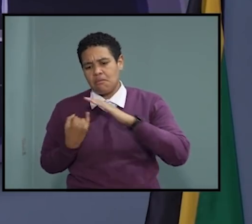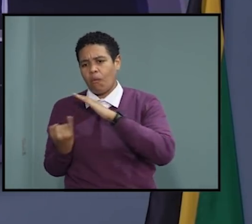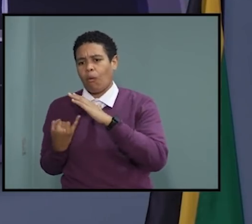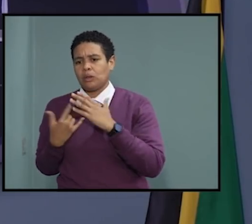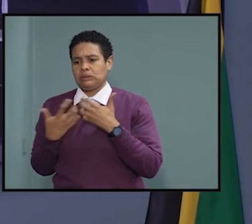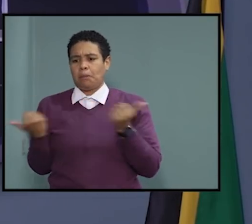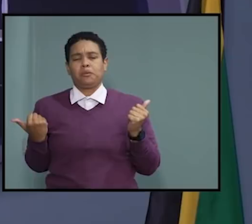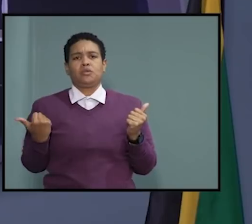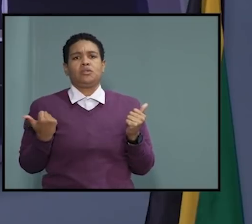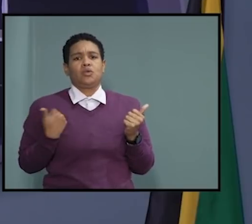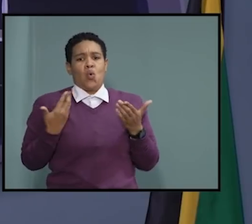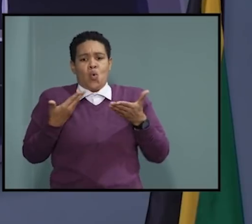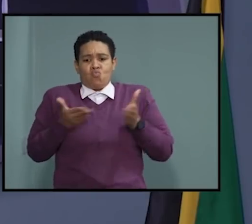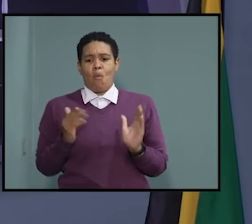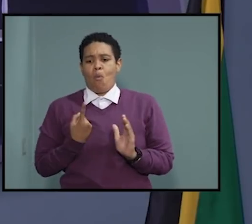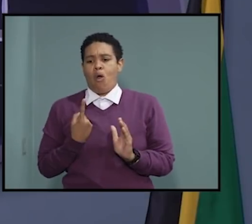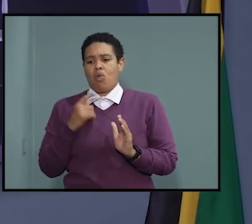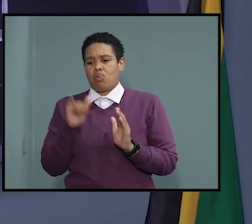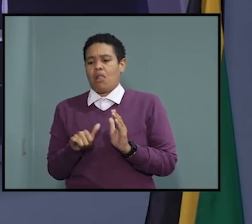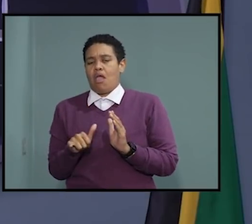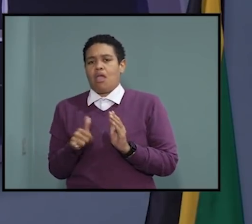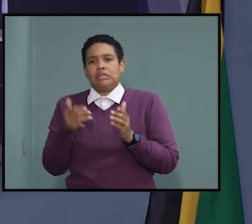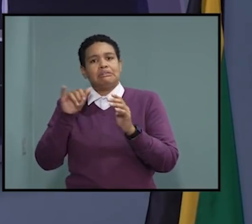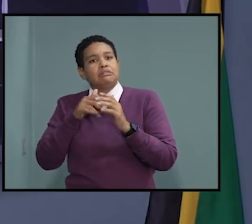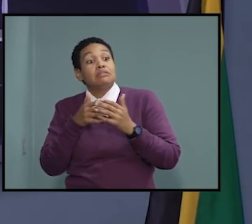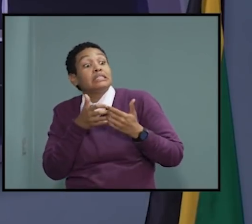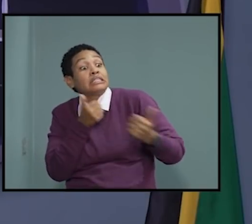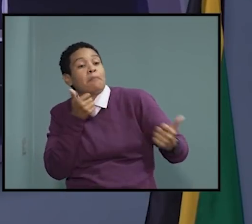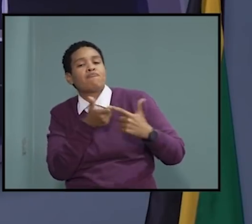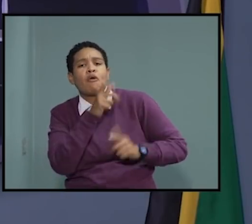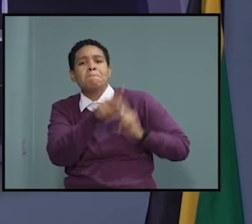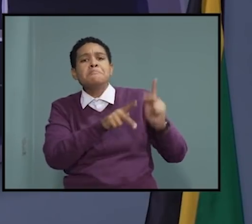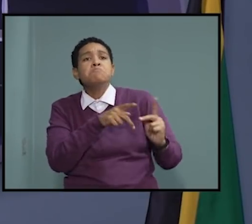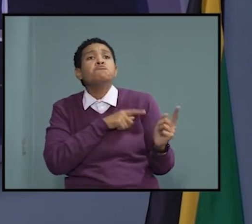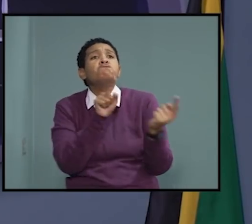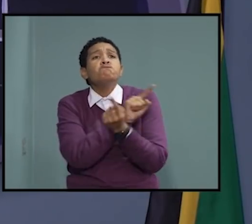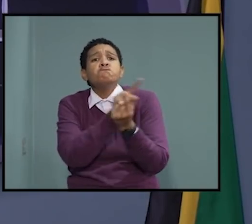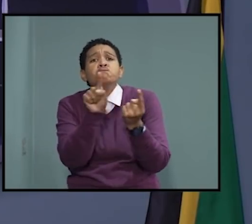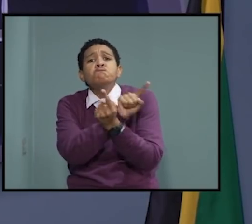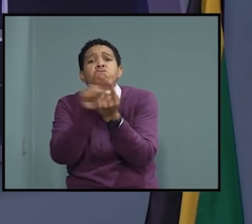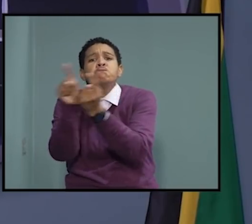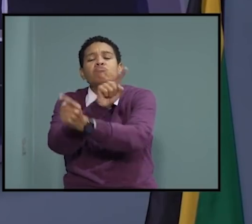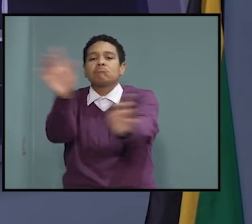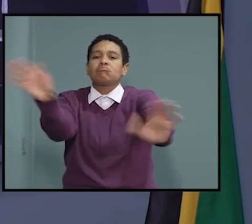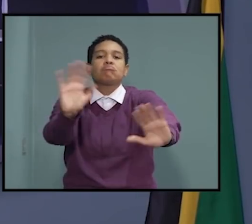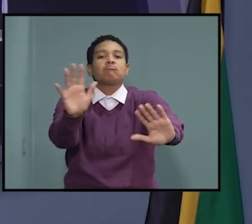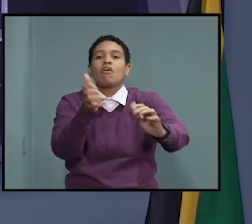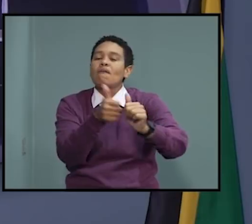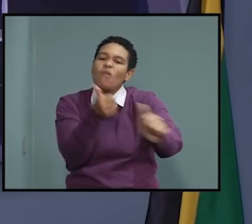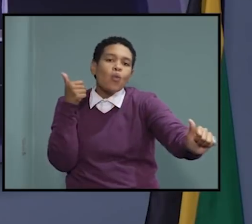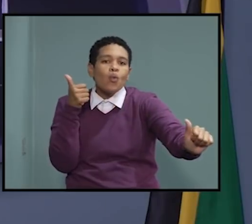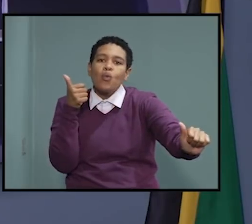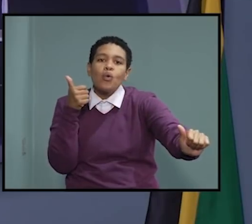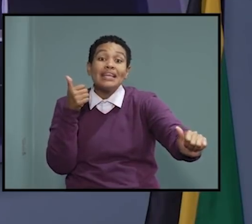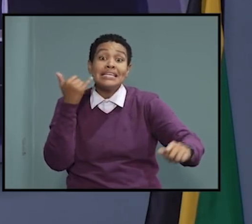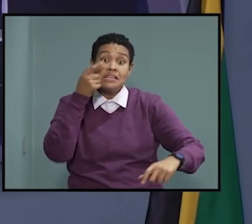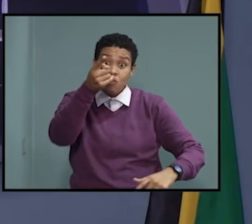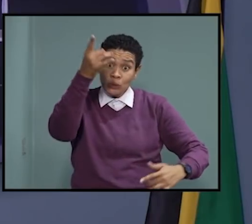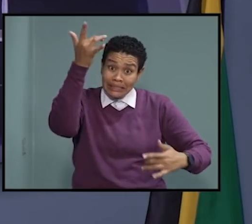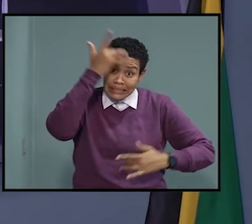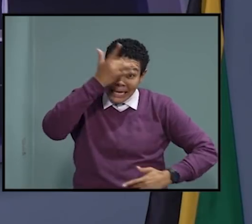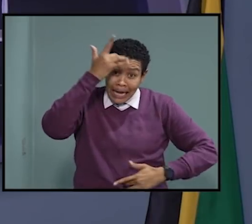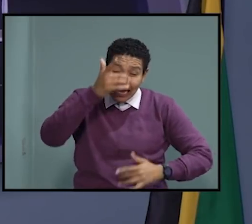Stay in a room in your house. Stay away from people as much as you can. If you are ill